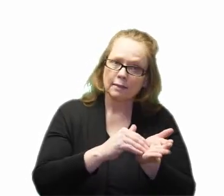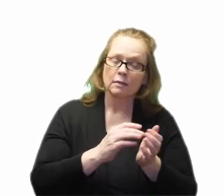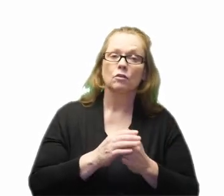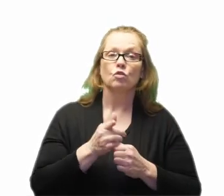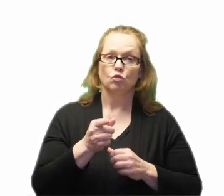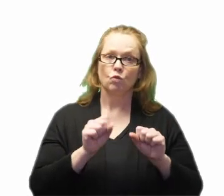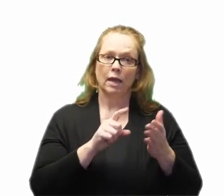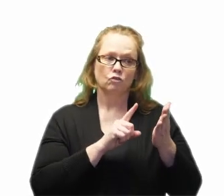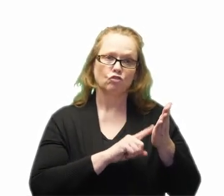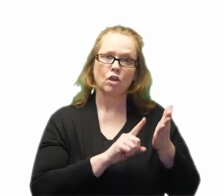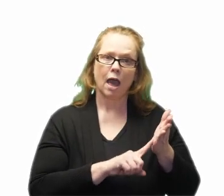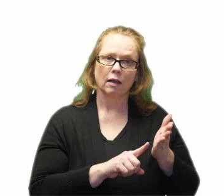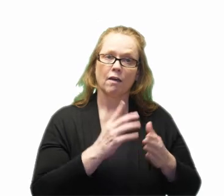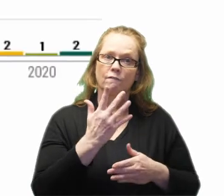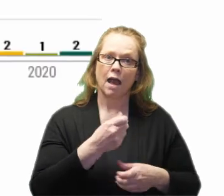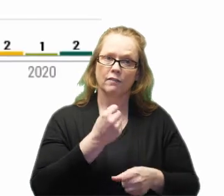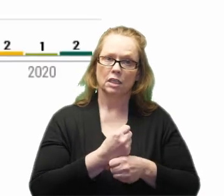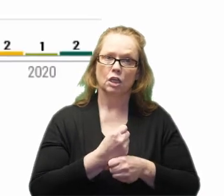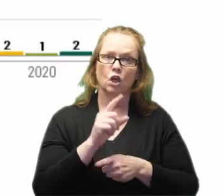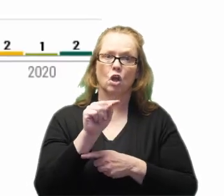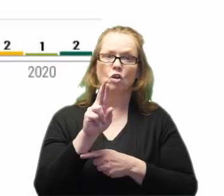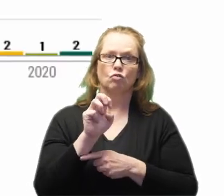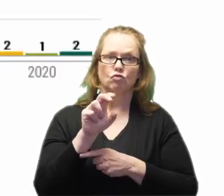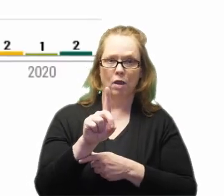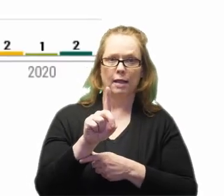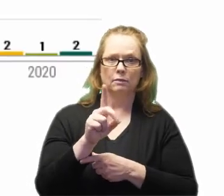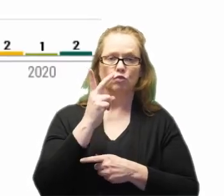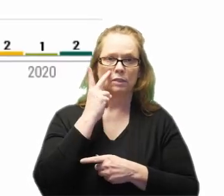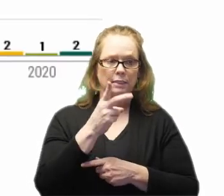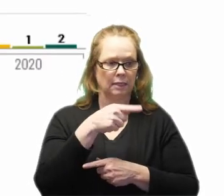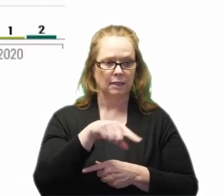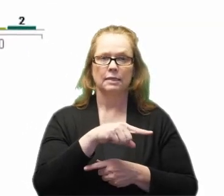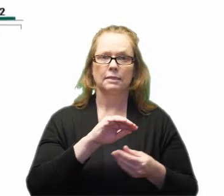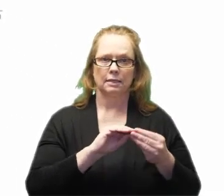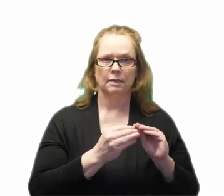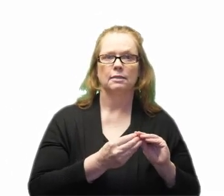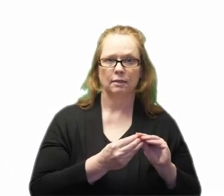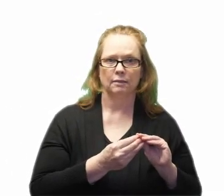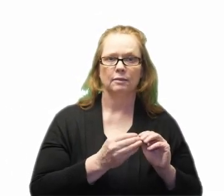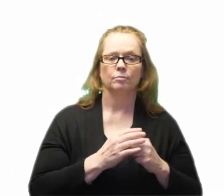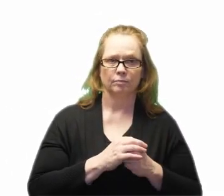Again, you can check the 5-year trend for these statistics.